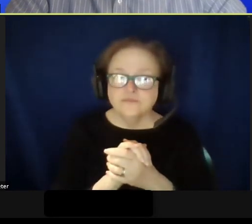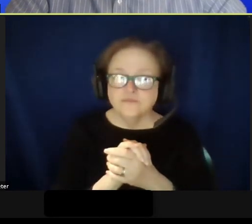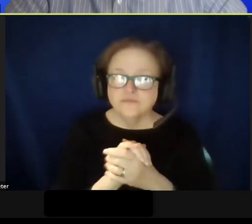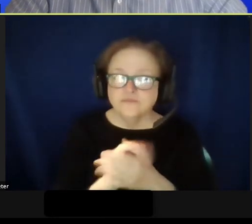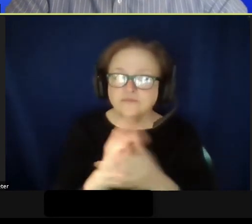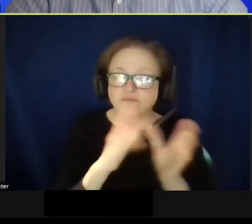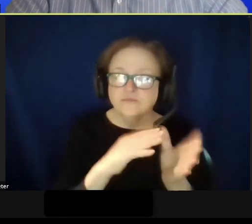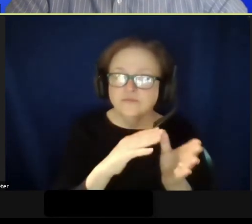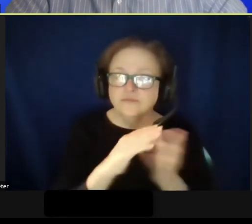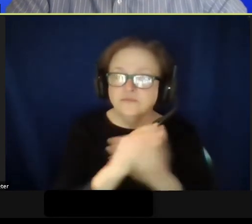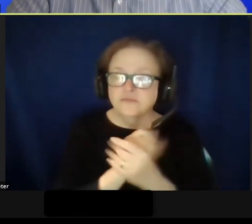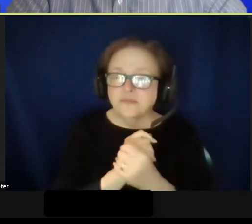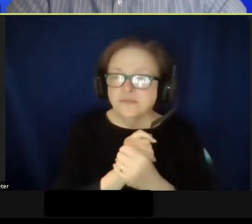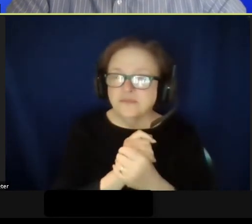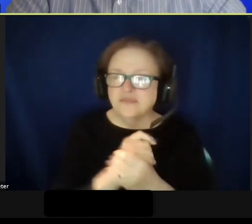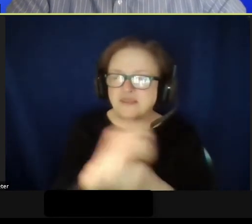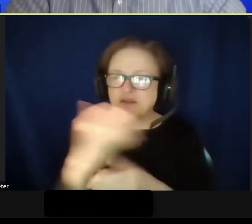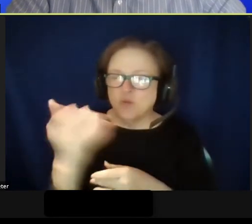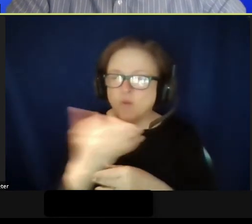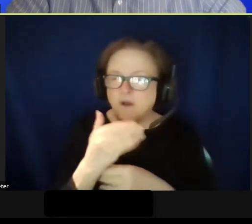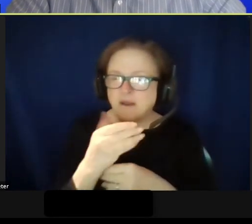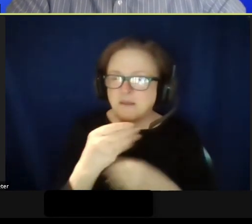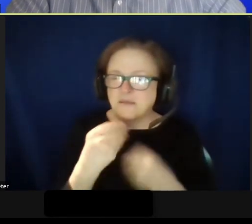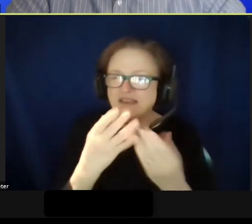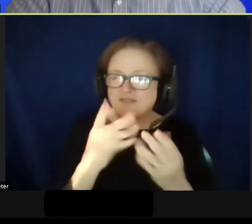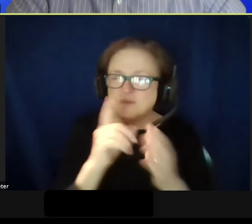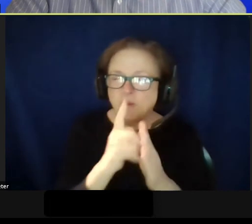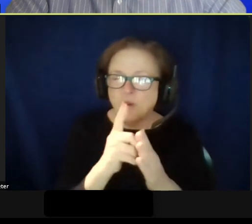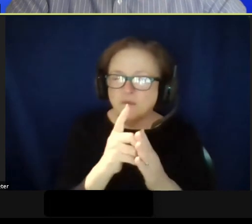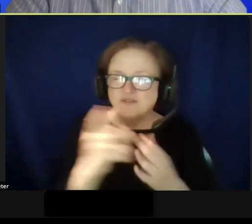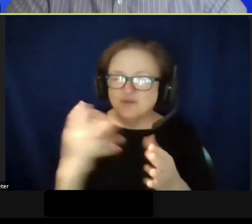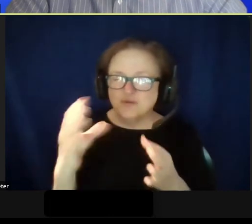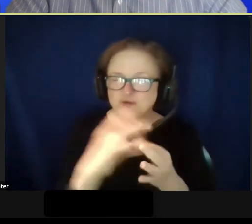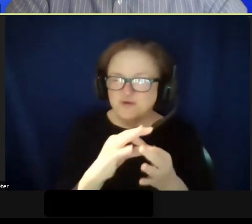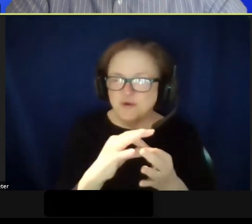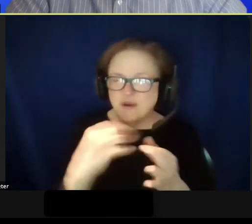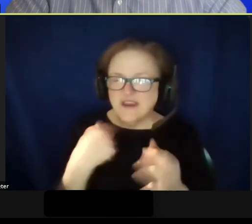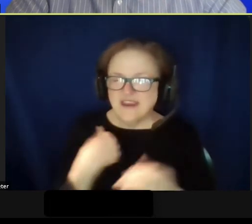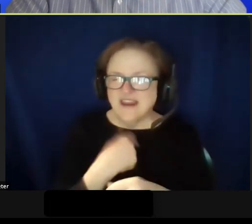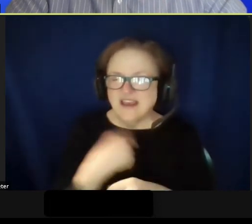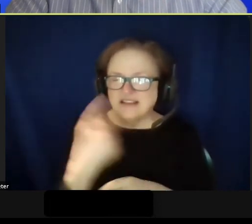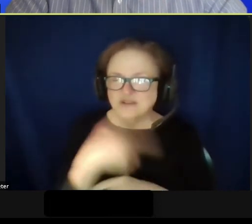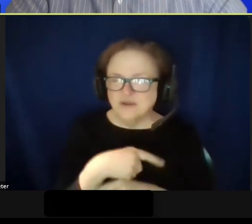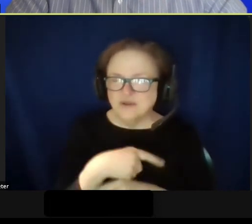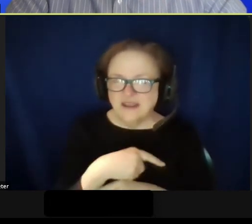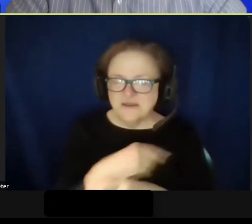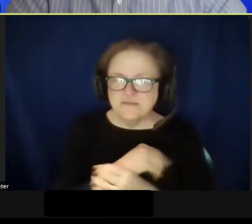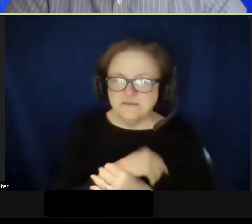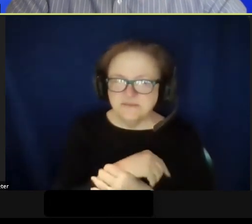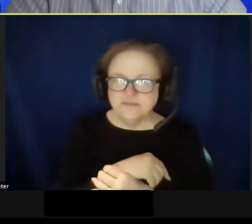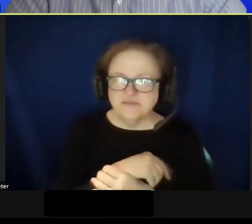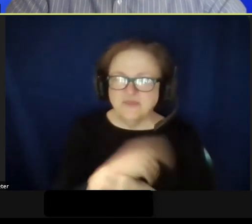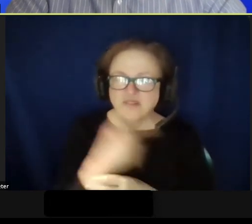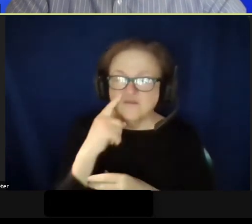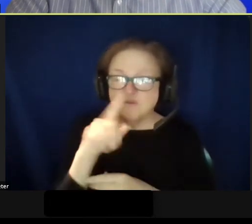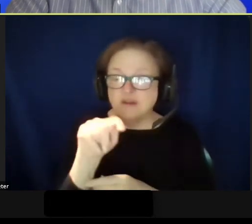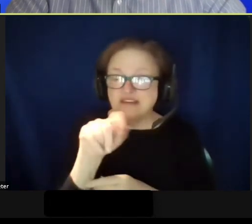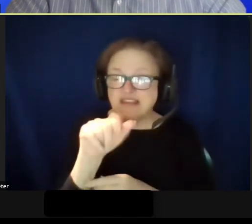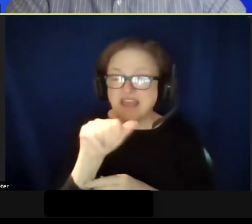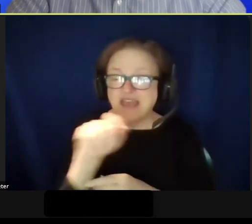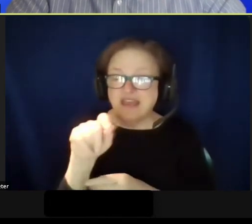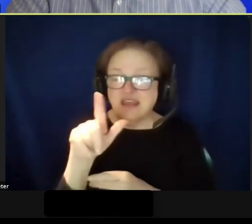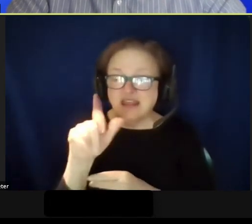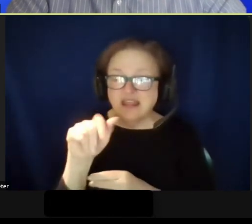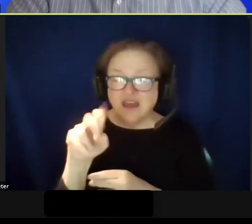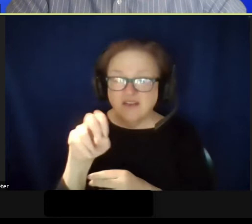I would like to welcome you and take a moment and thank you for joining us today for this month's TA Live. Throughout this year we have discussed the first